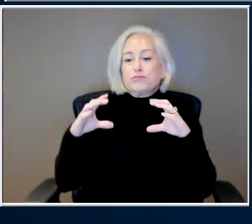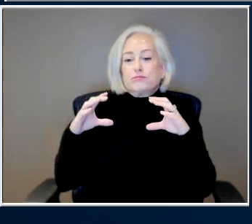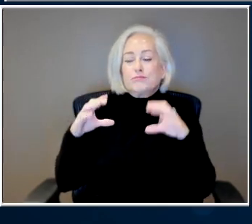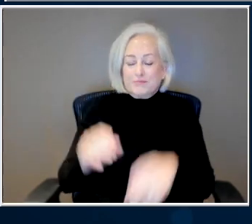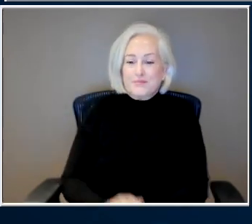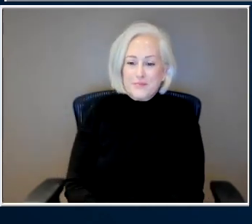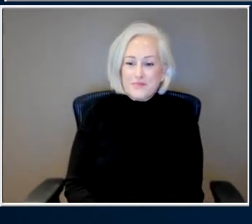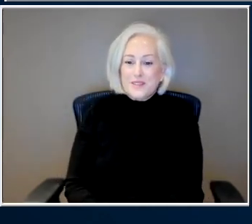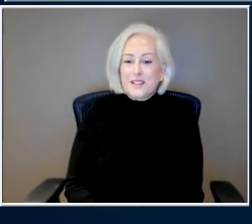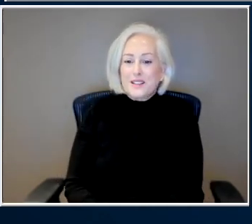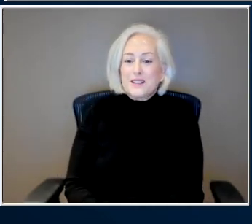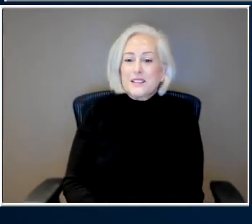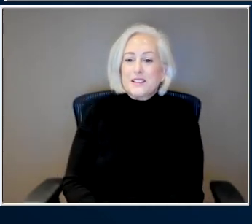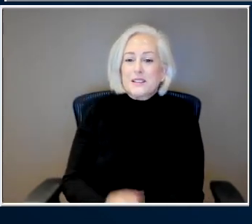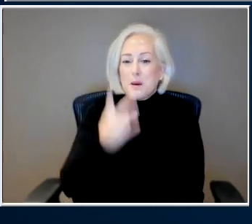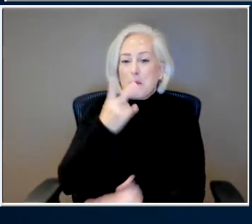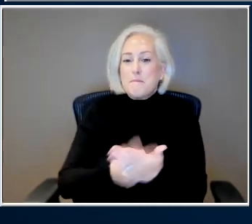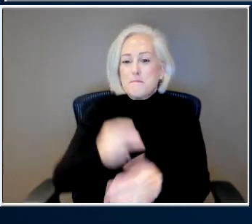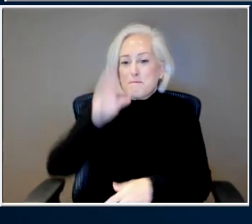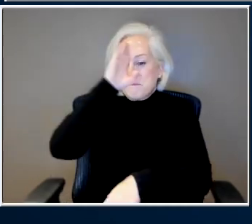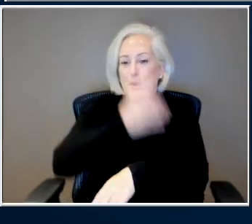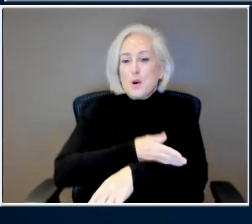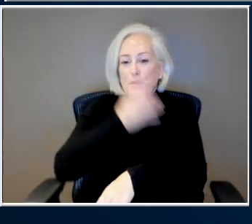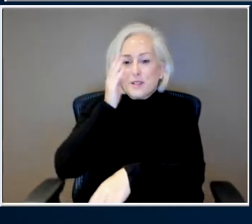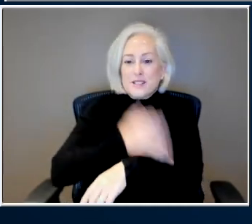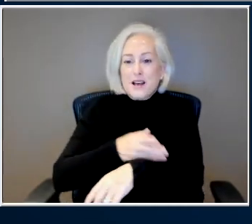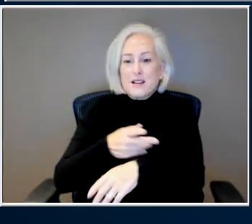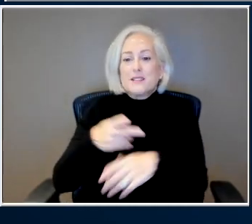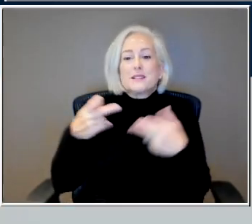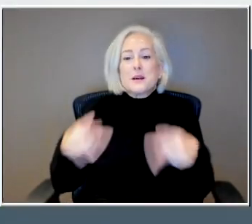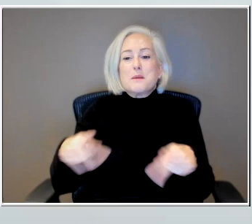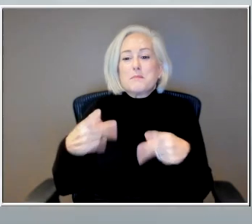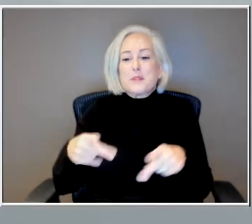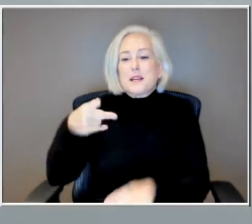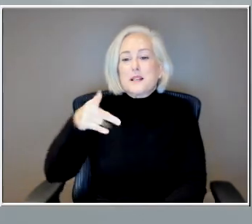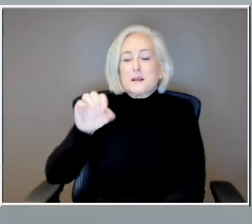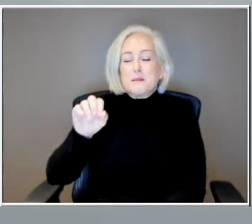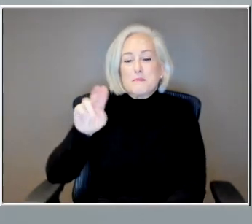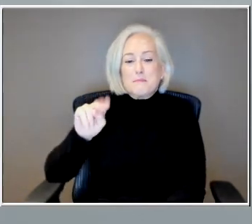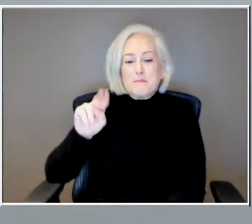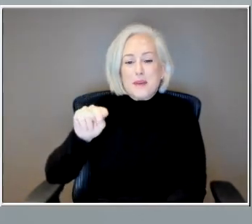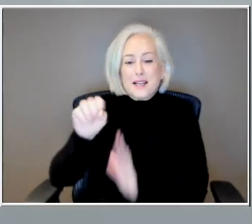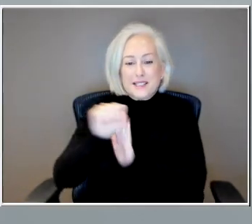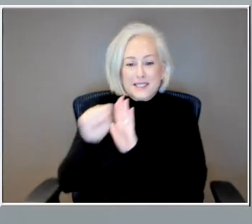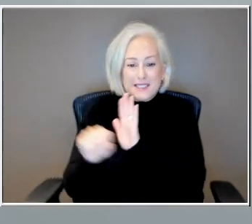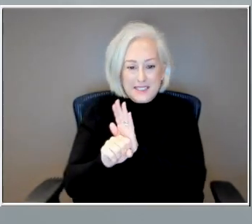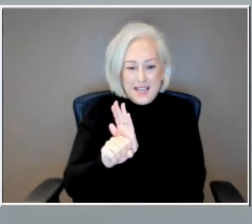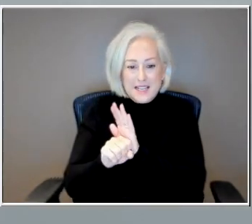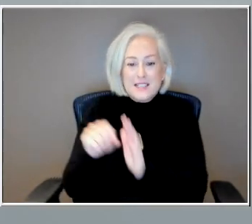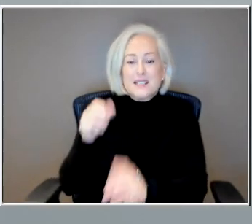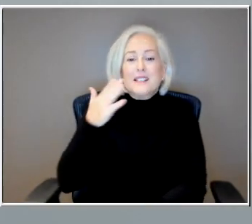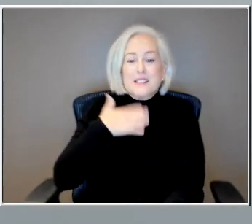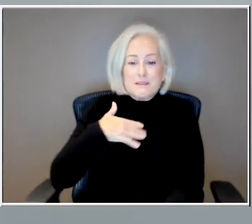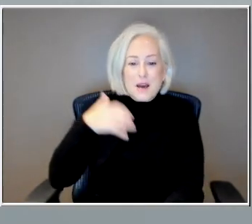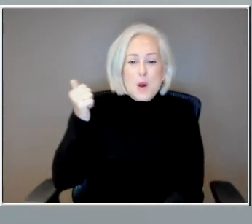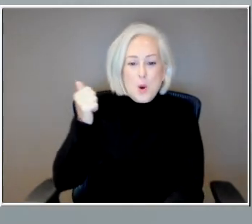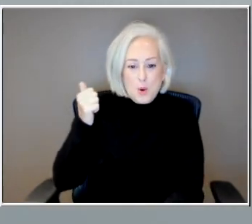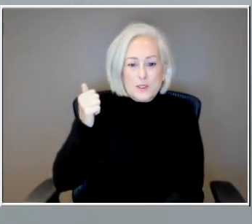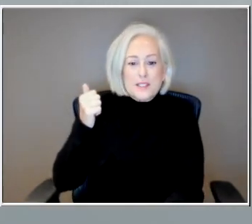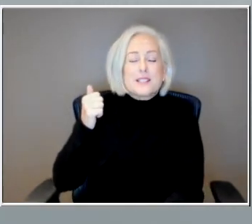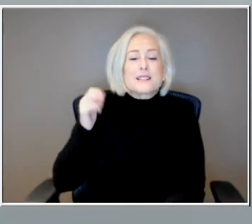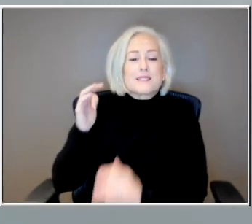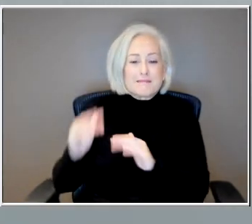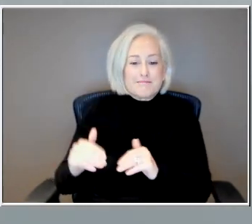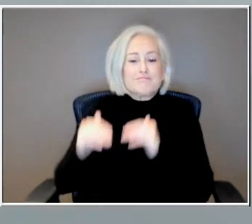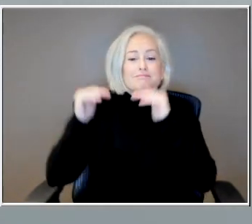Both my sons played for Penn State. My oldest boy actually got to go and play the next level,